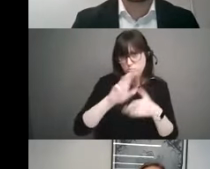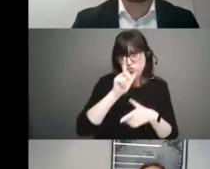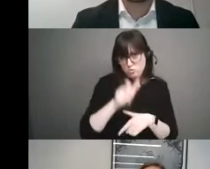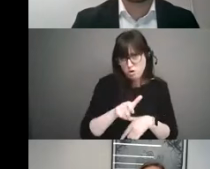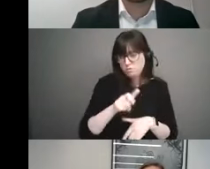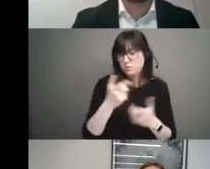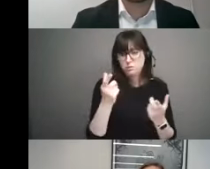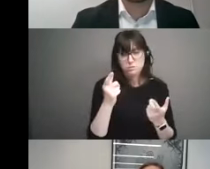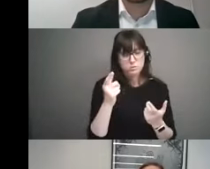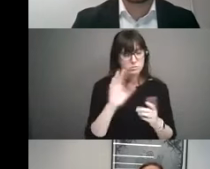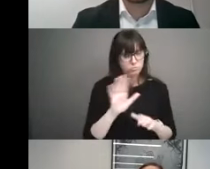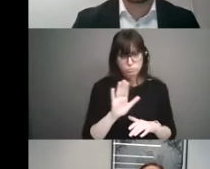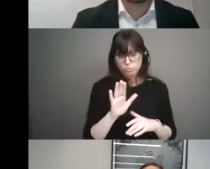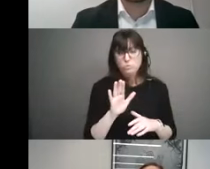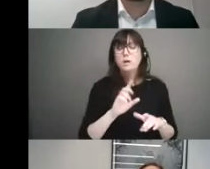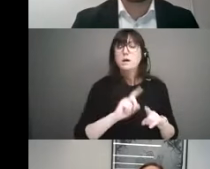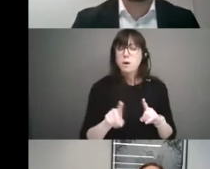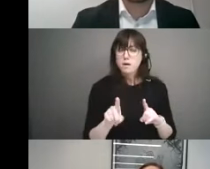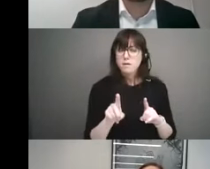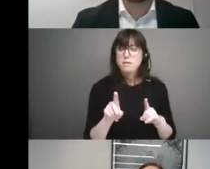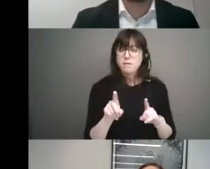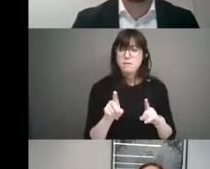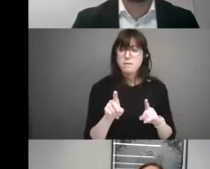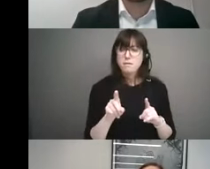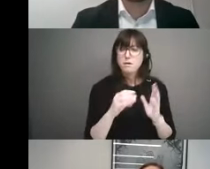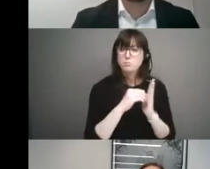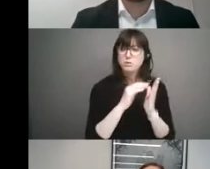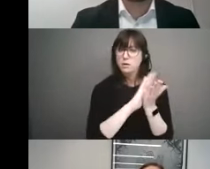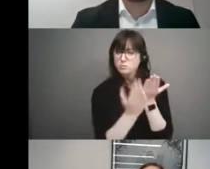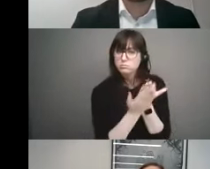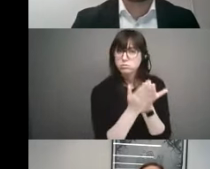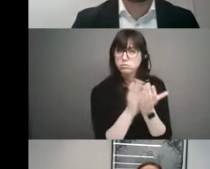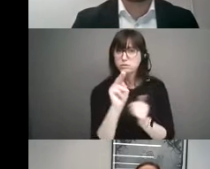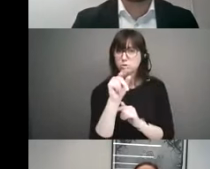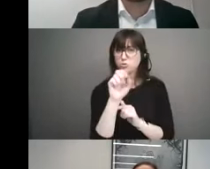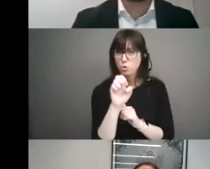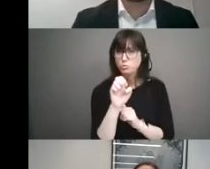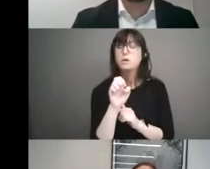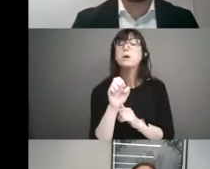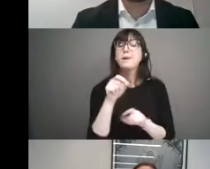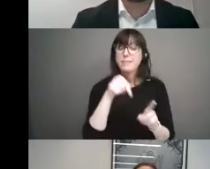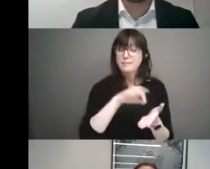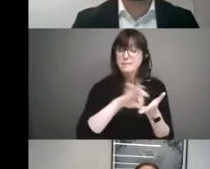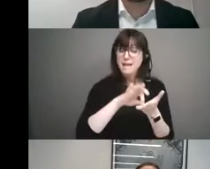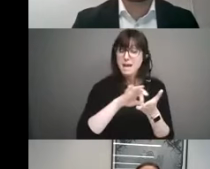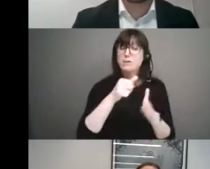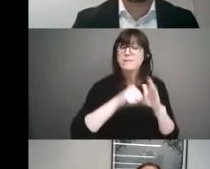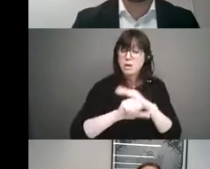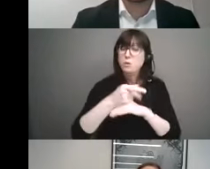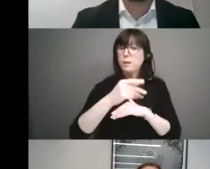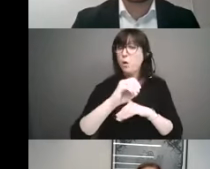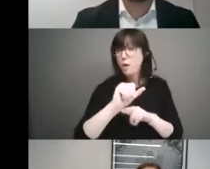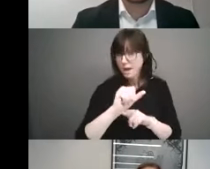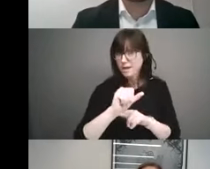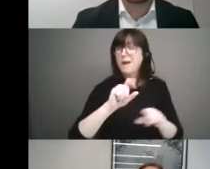rather that there be a note that the account is under power of attorney, but the account remains in the name